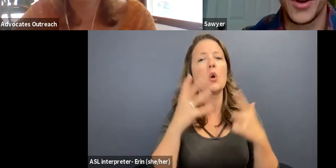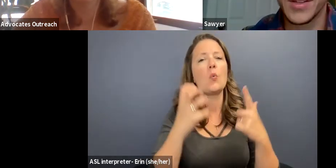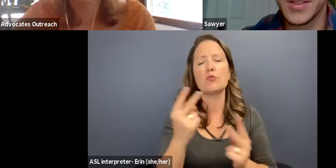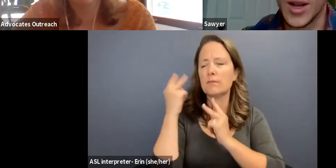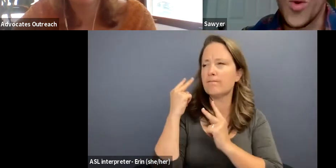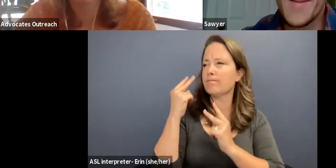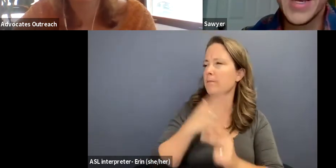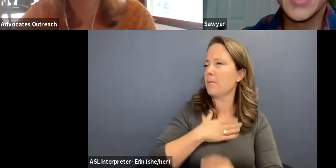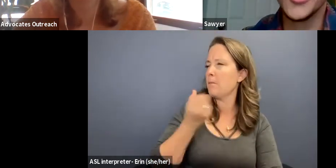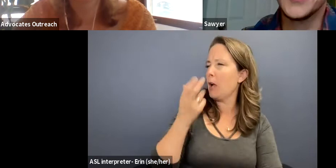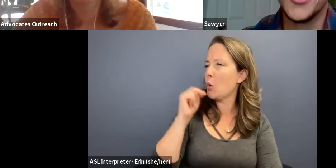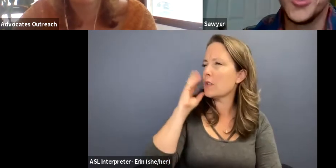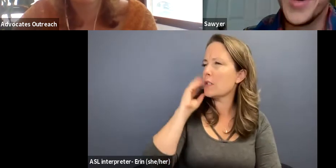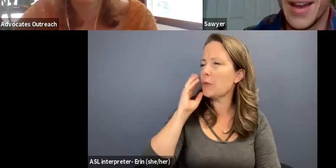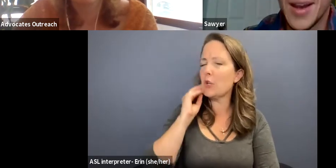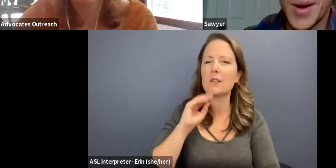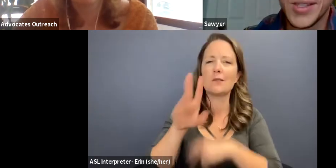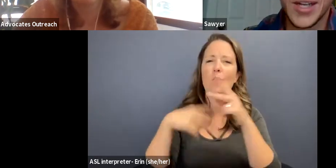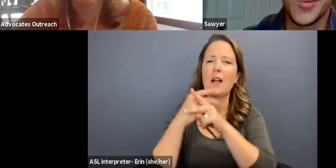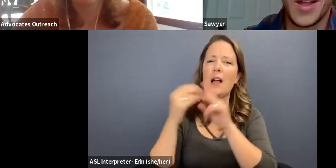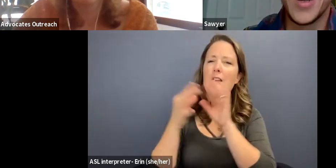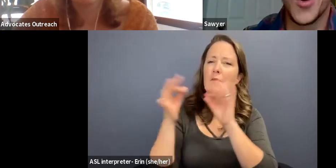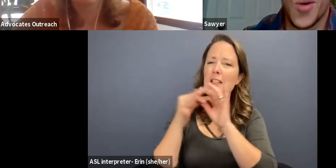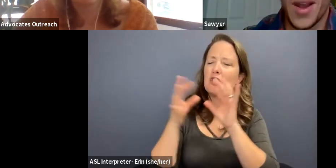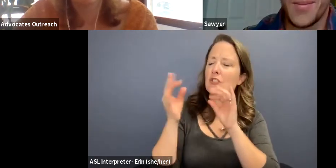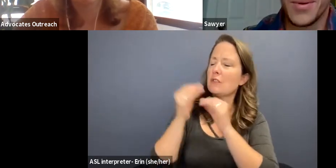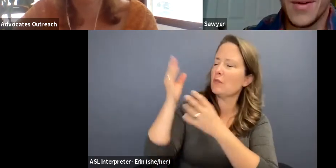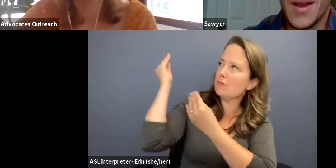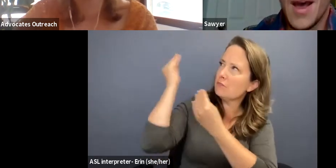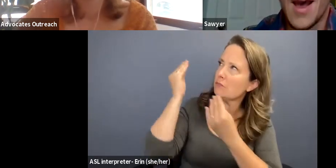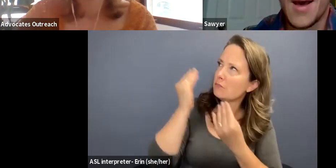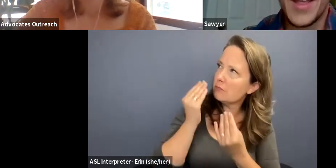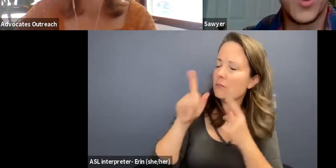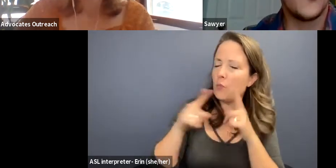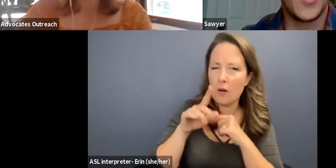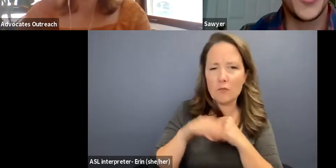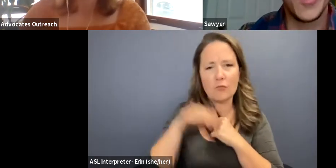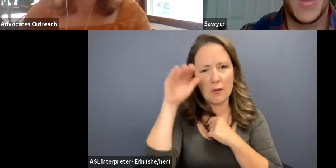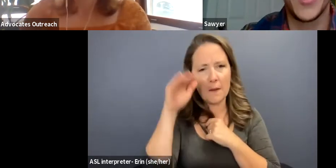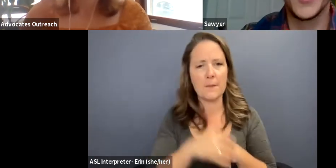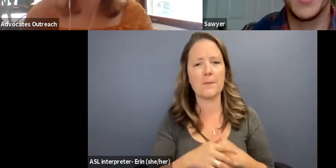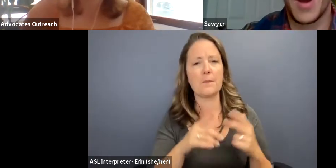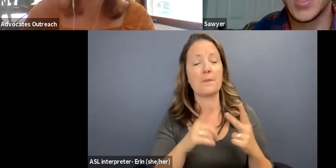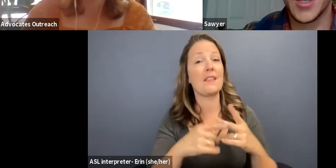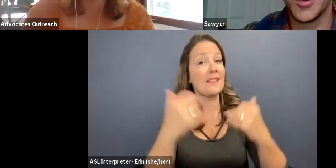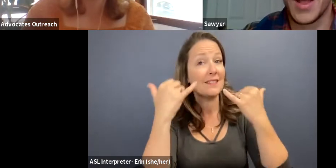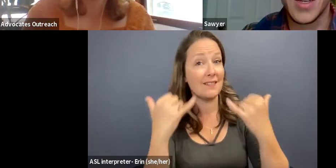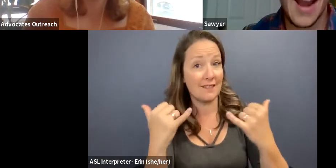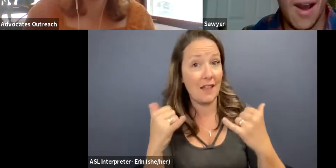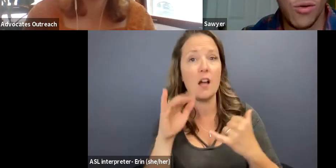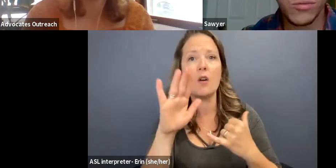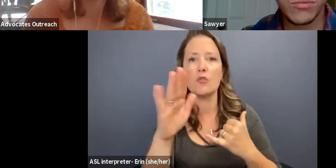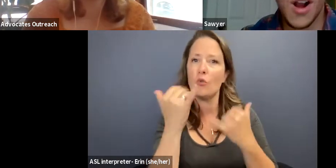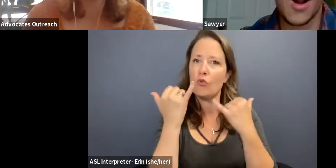around our topics related to healthy relationships, consent, and those areas.